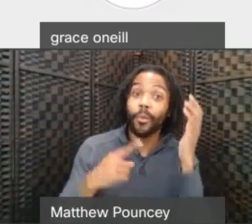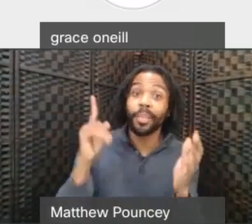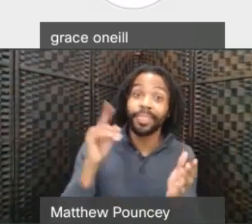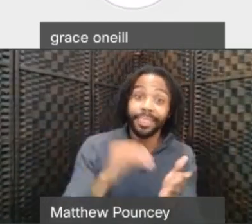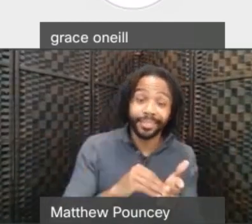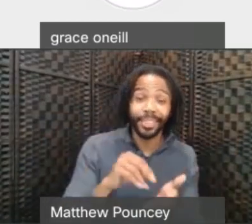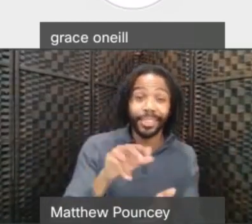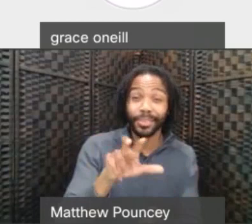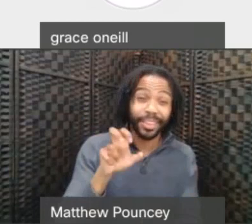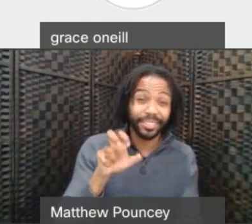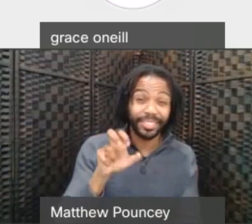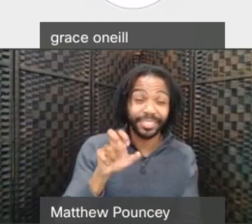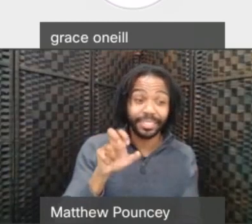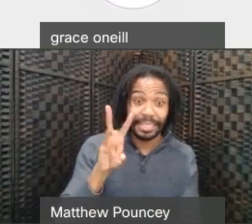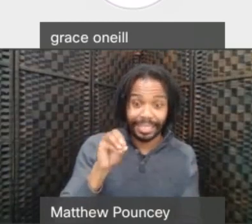1,360 pending.